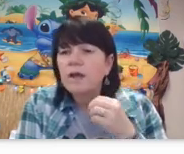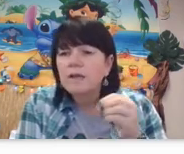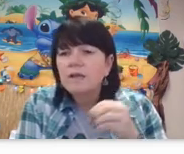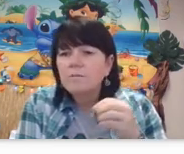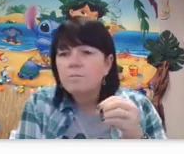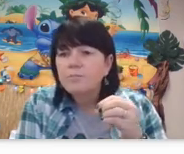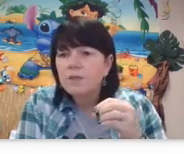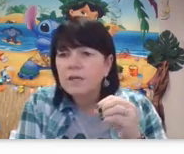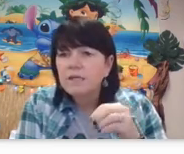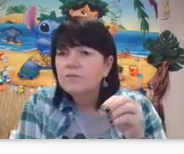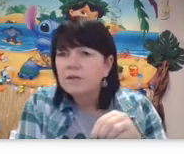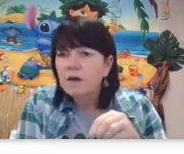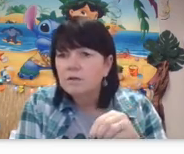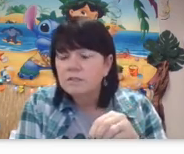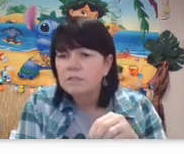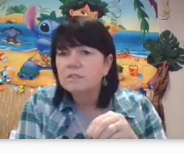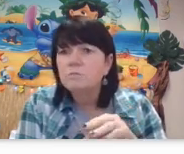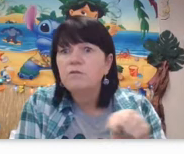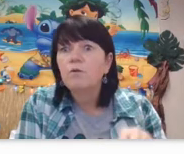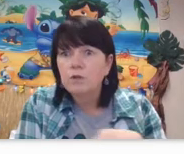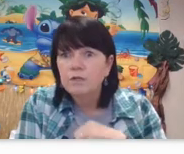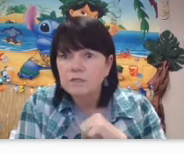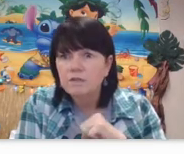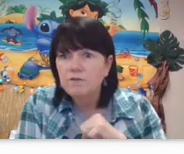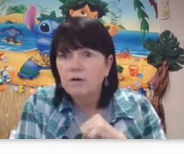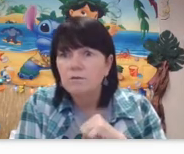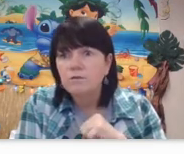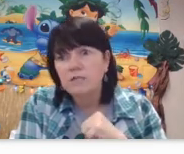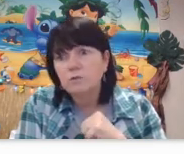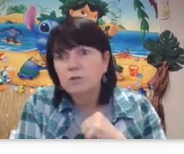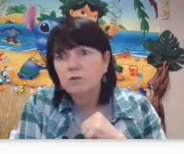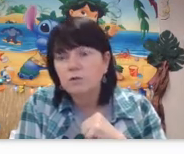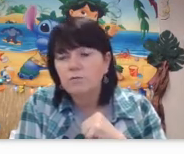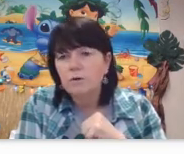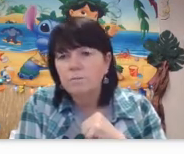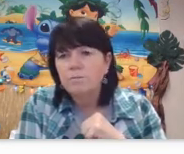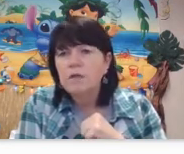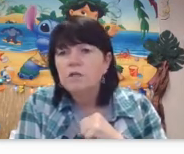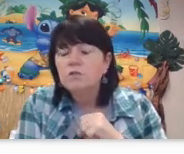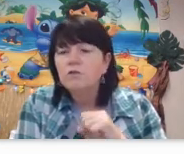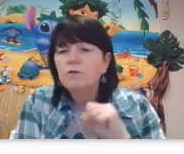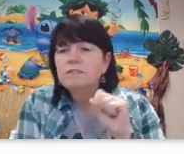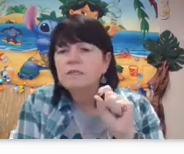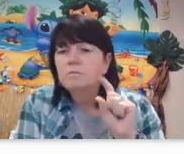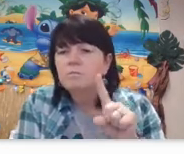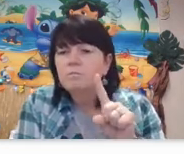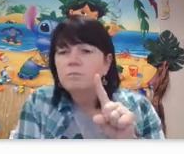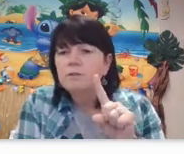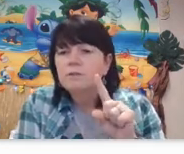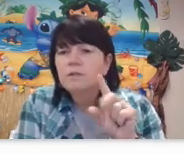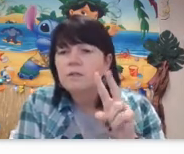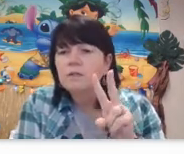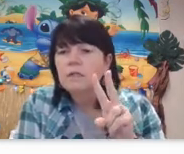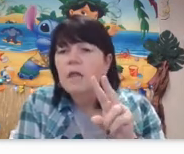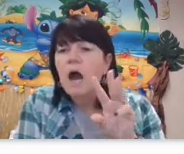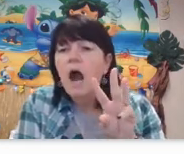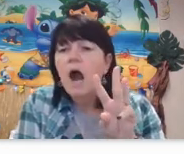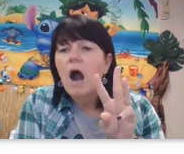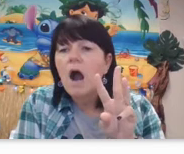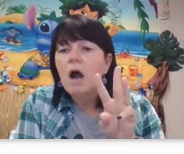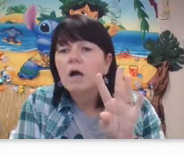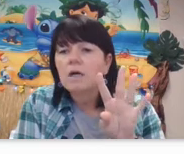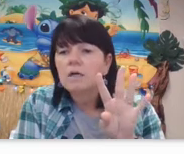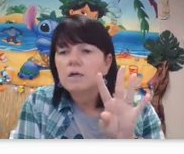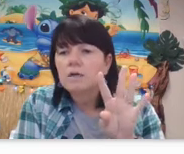So any of the consonants before you get to the vowel, that's what you're looking for. So if we said b o